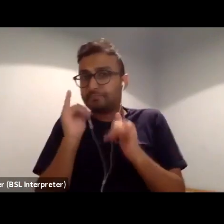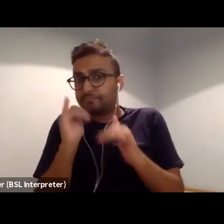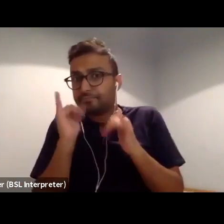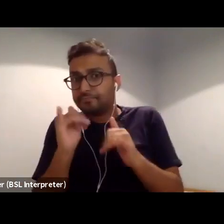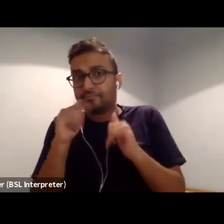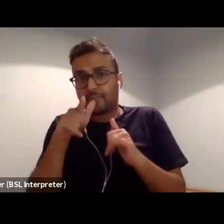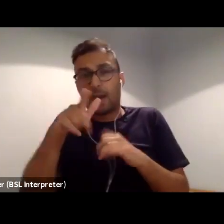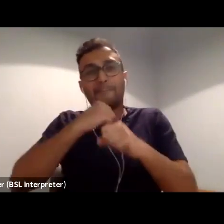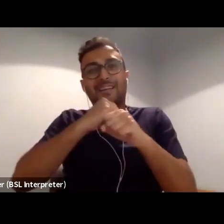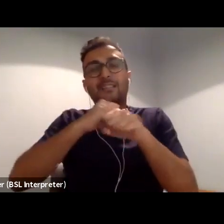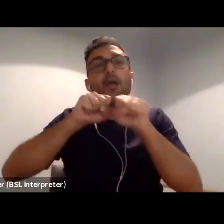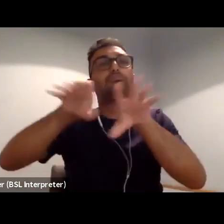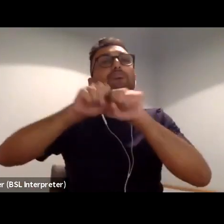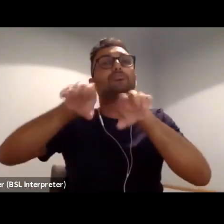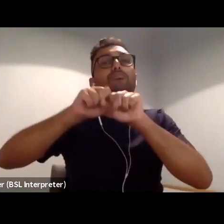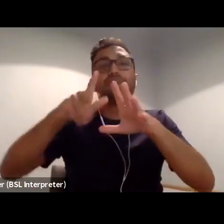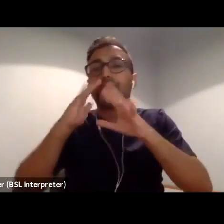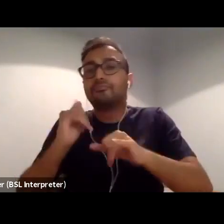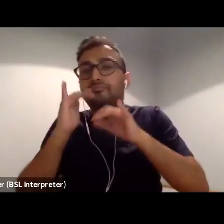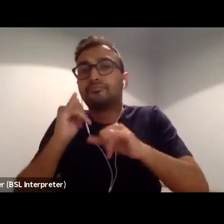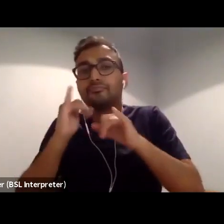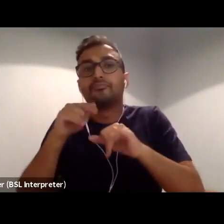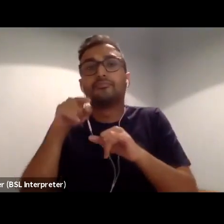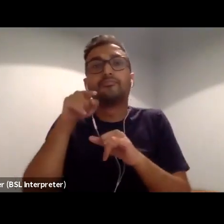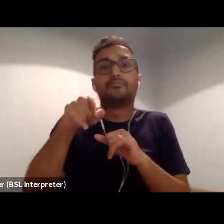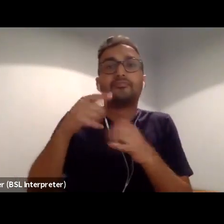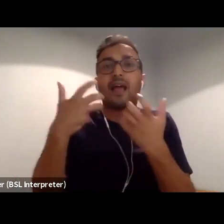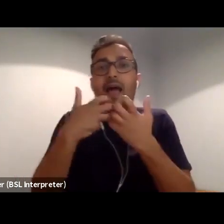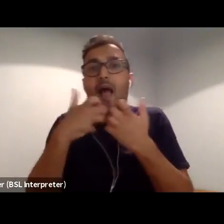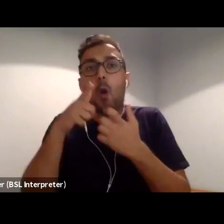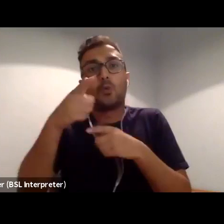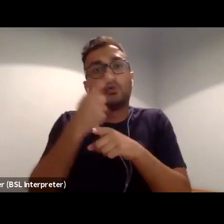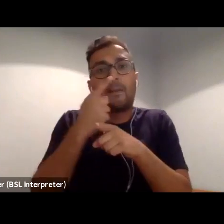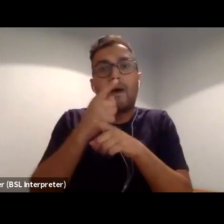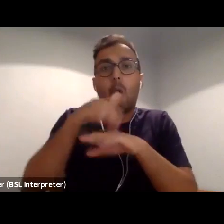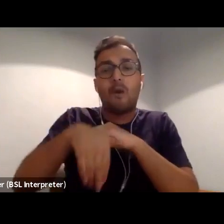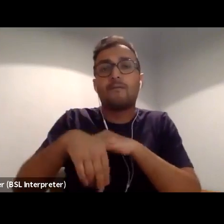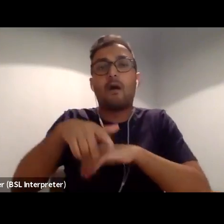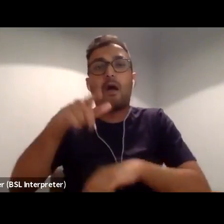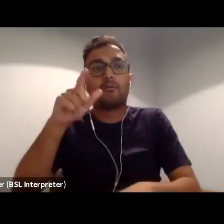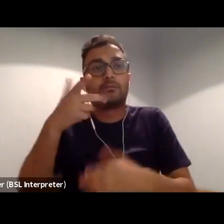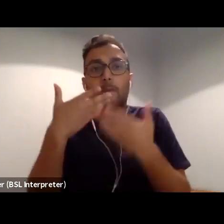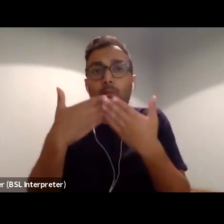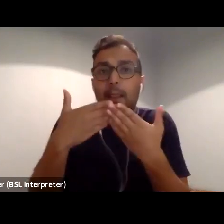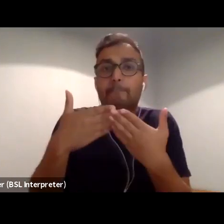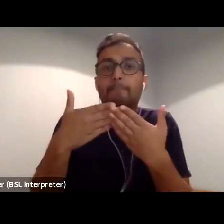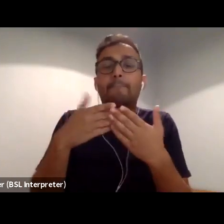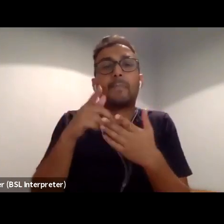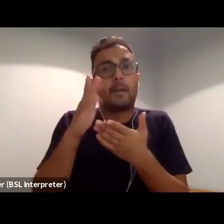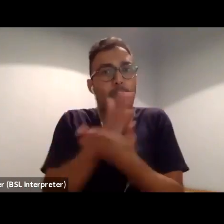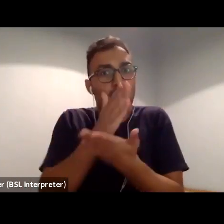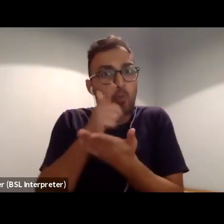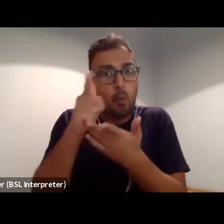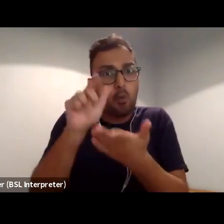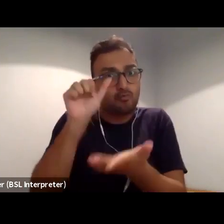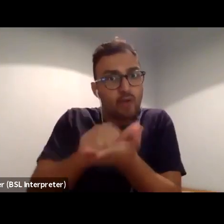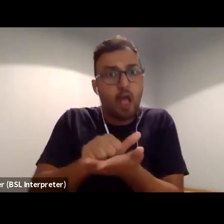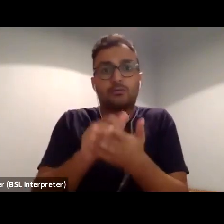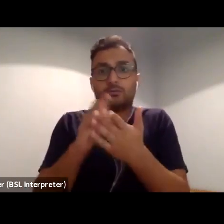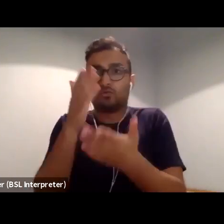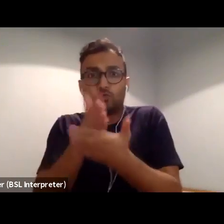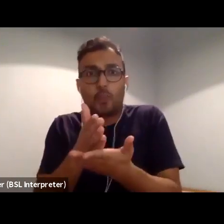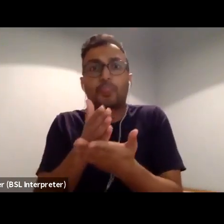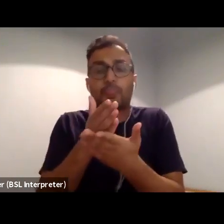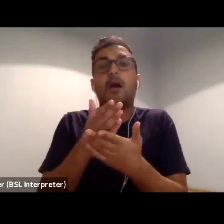Muslims and Islam and to promote more accurate and responsible journalism. We pride ourselves on constructive engagement,